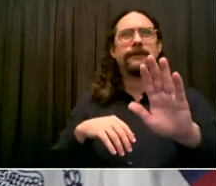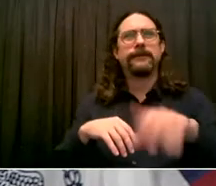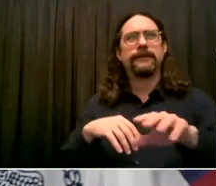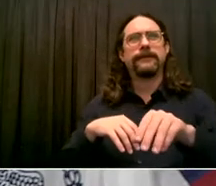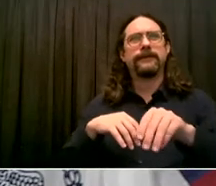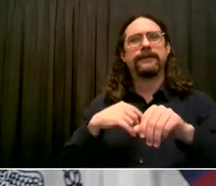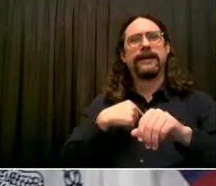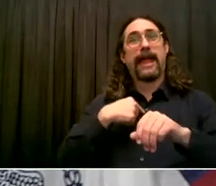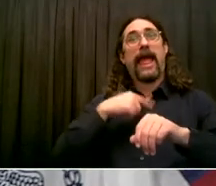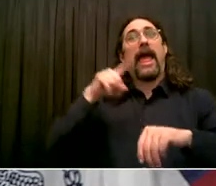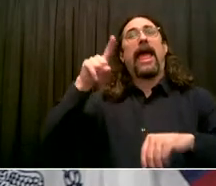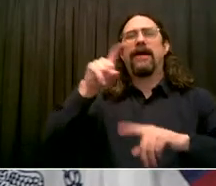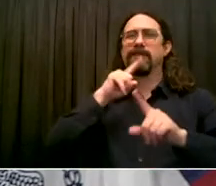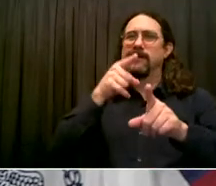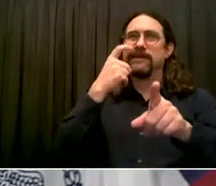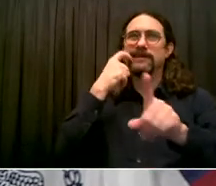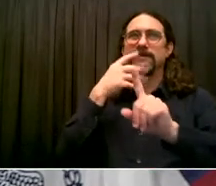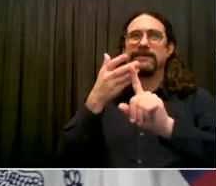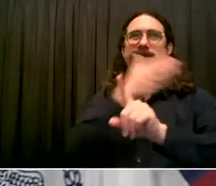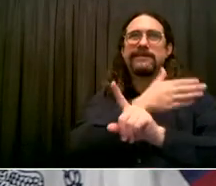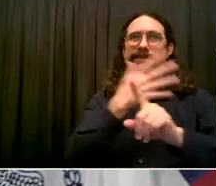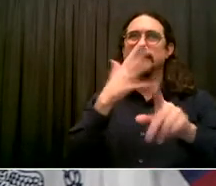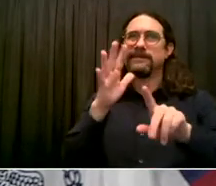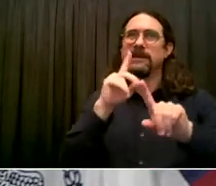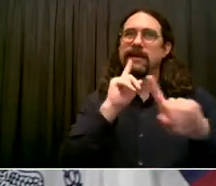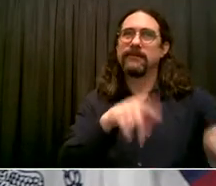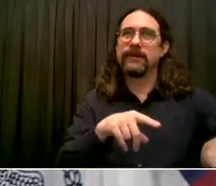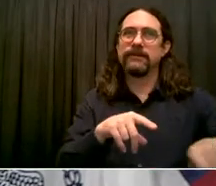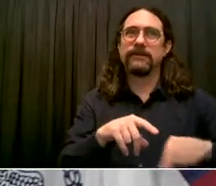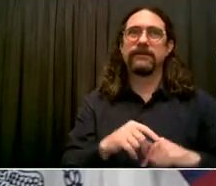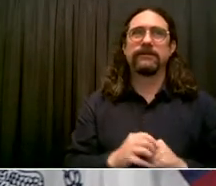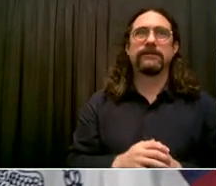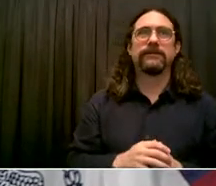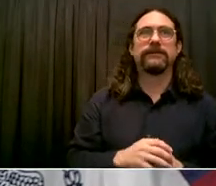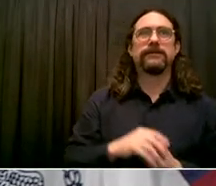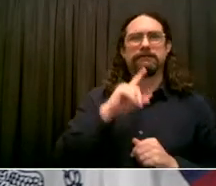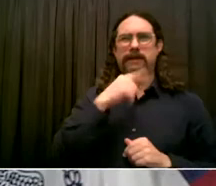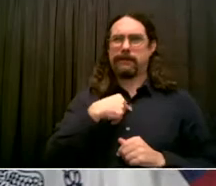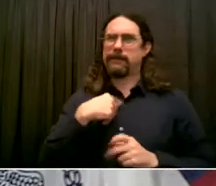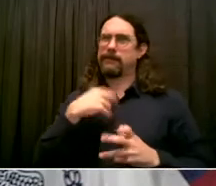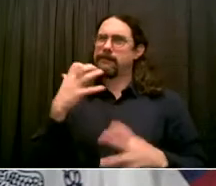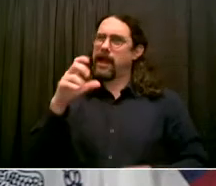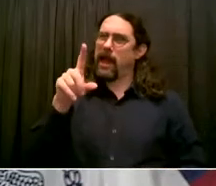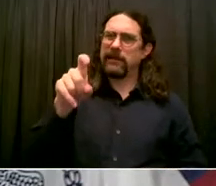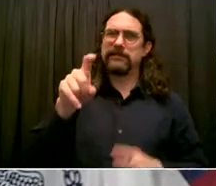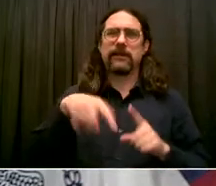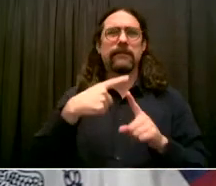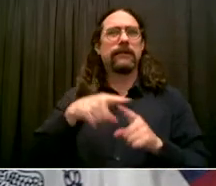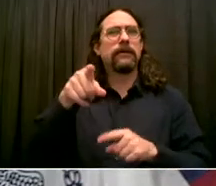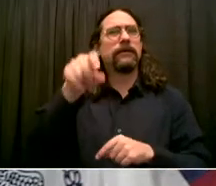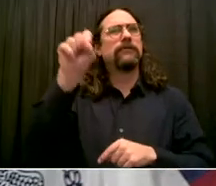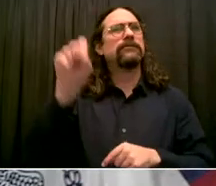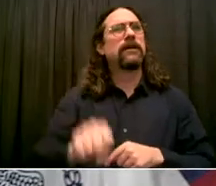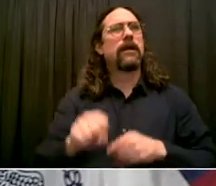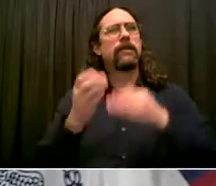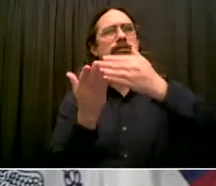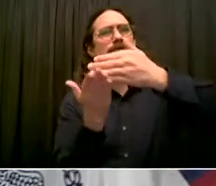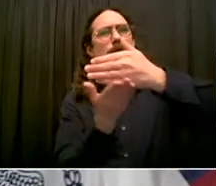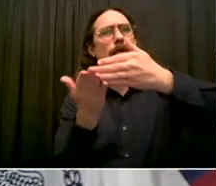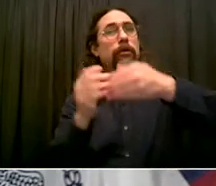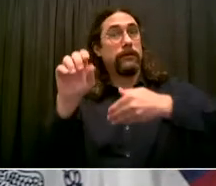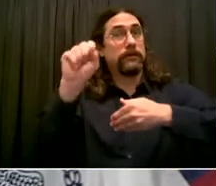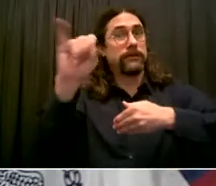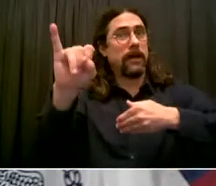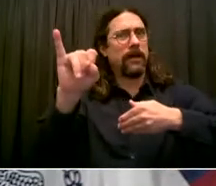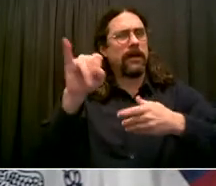week. And I'm really happy about that. Yeah, the people of Staten Island, thank you for that. It was definitely needed. But I